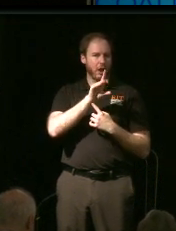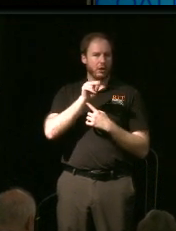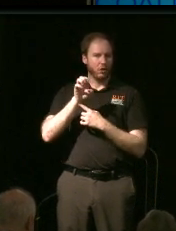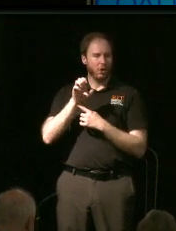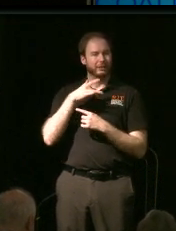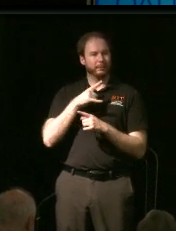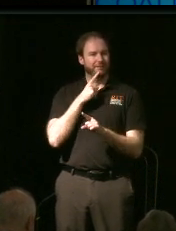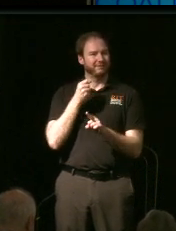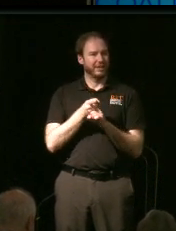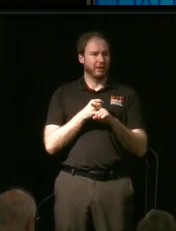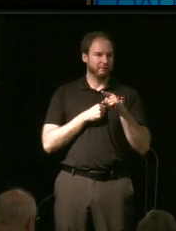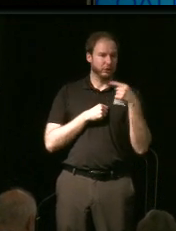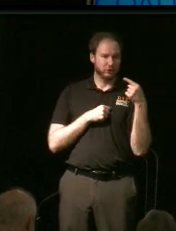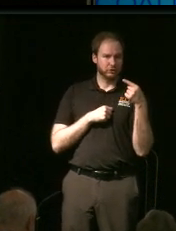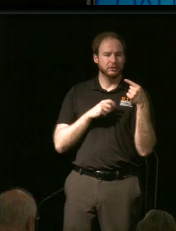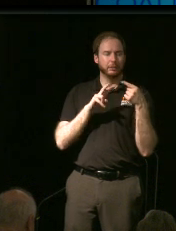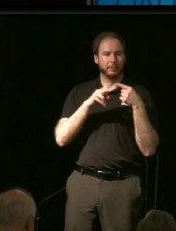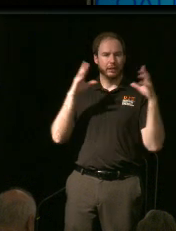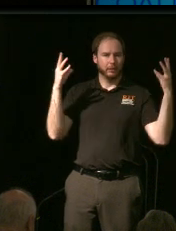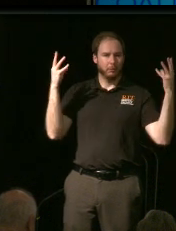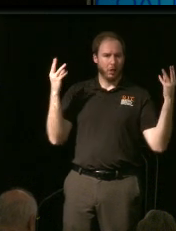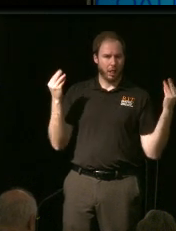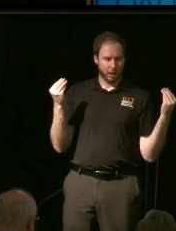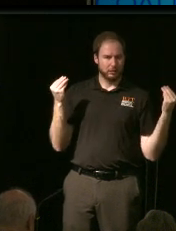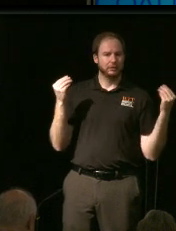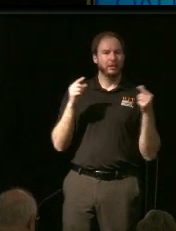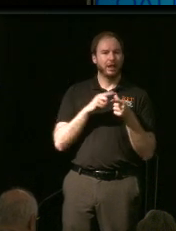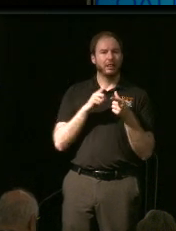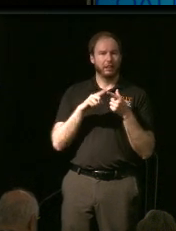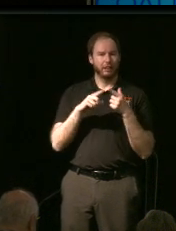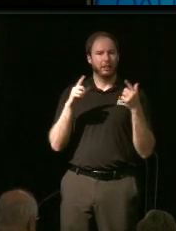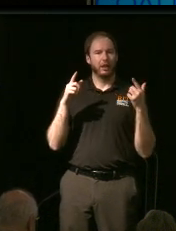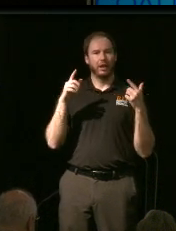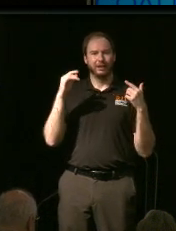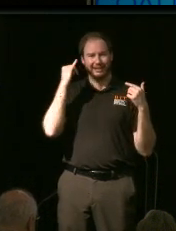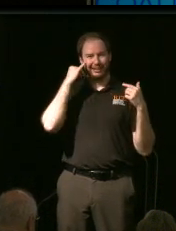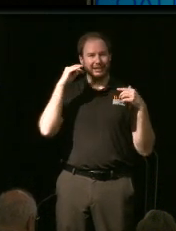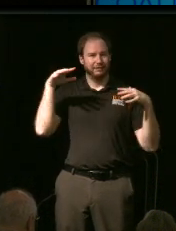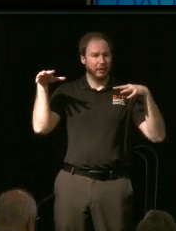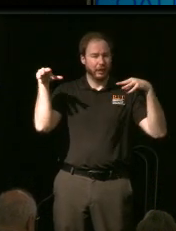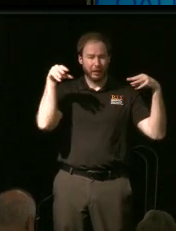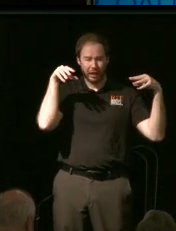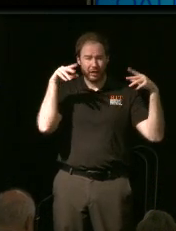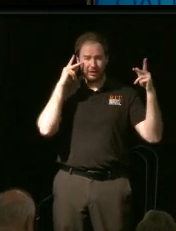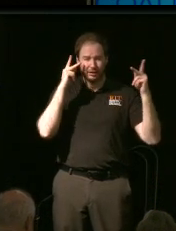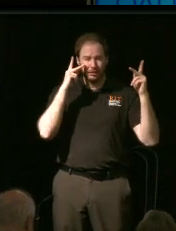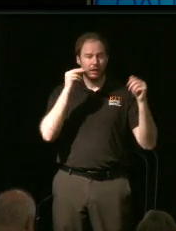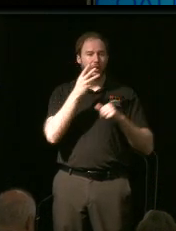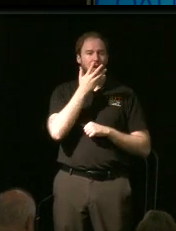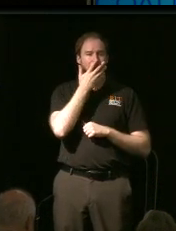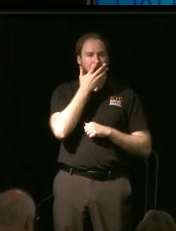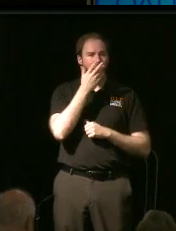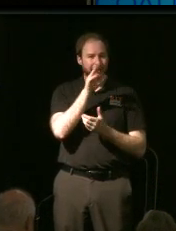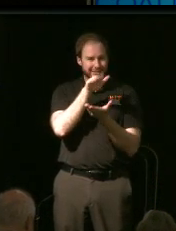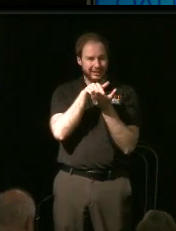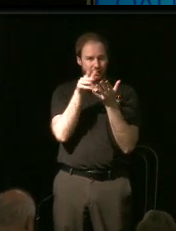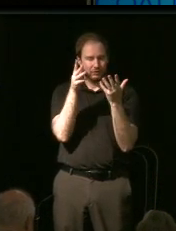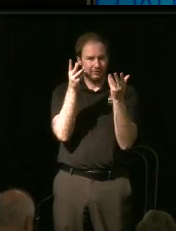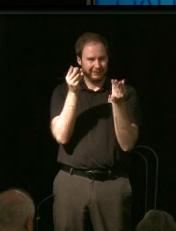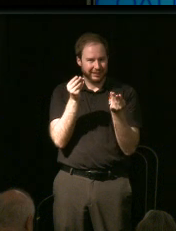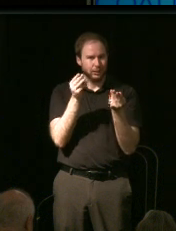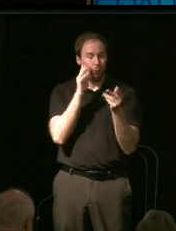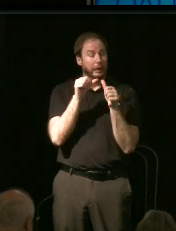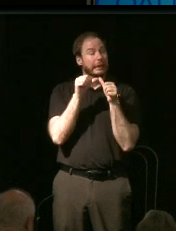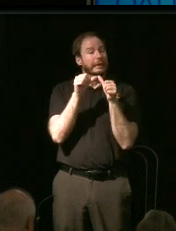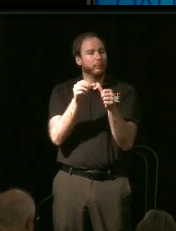to be affected first, and you get peripheral vision loss, and you have trouble in dim light, and your central vision and color vision is